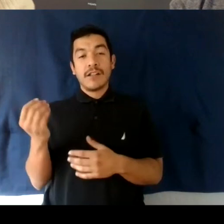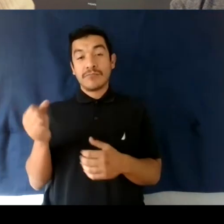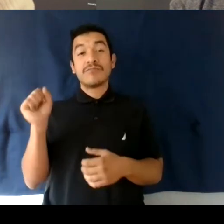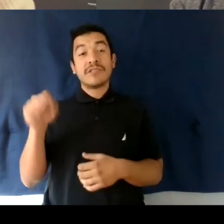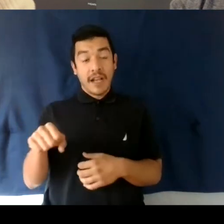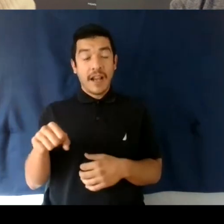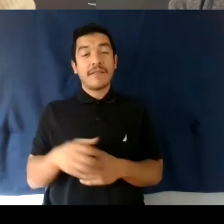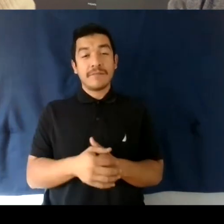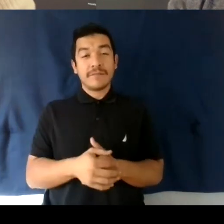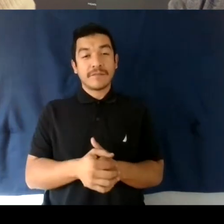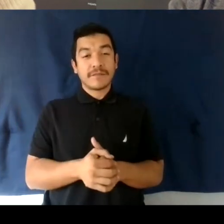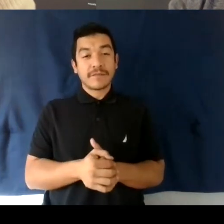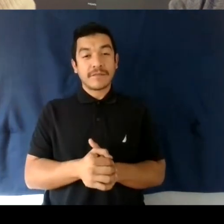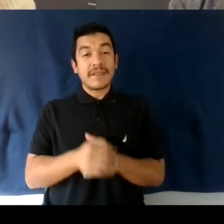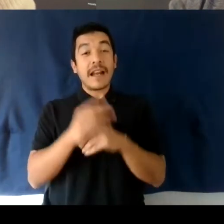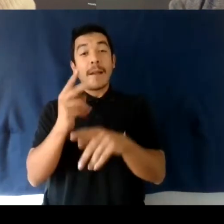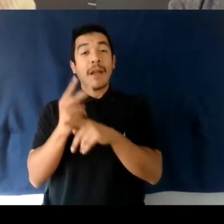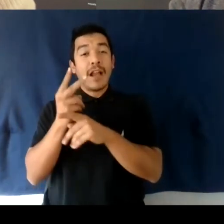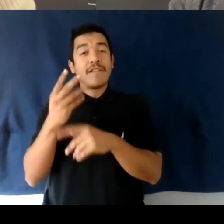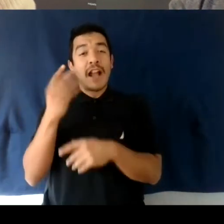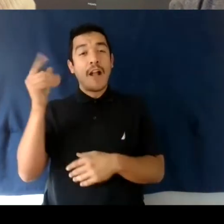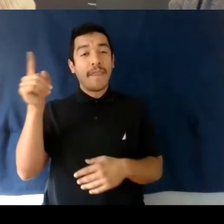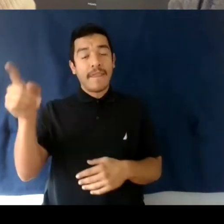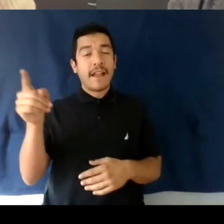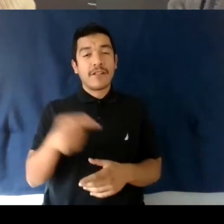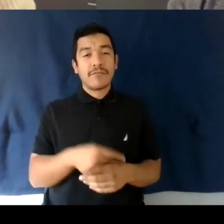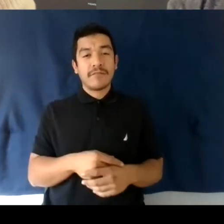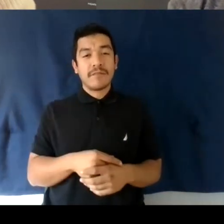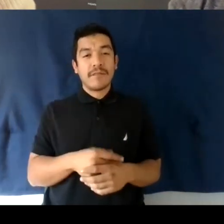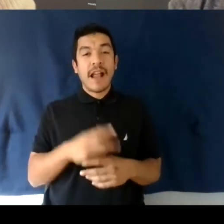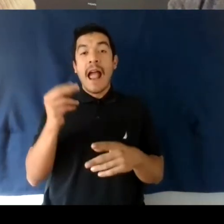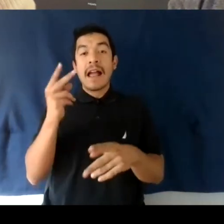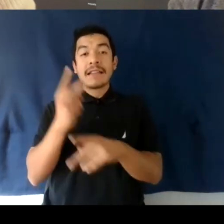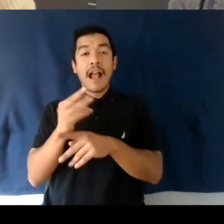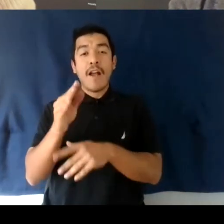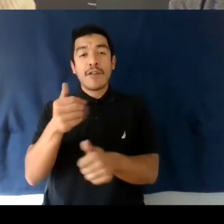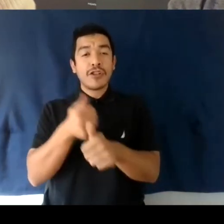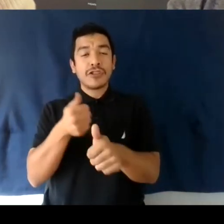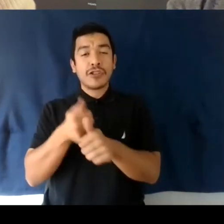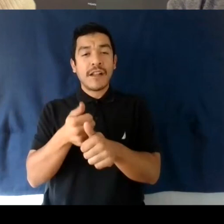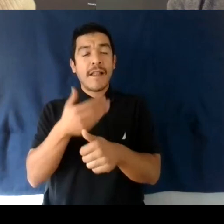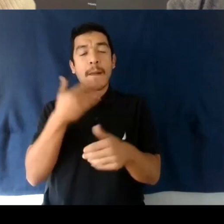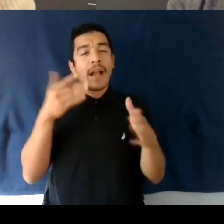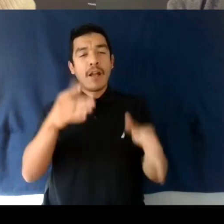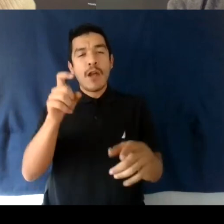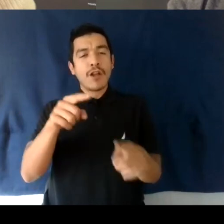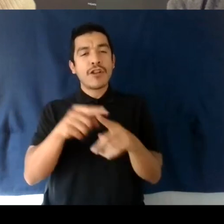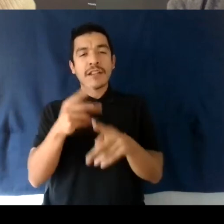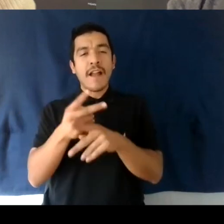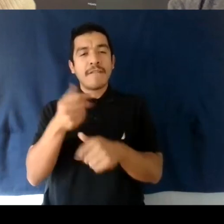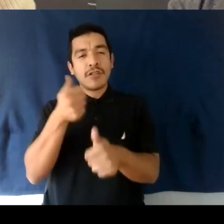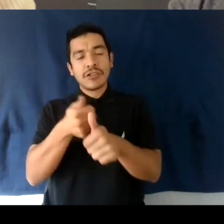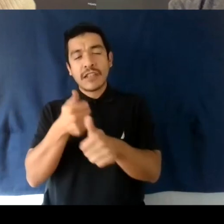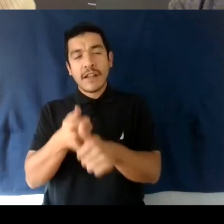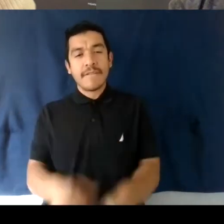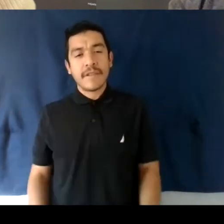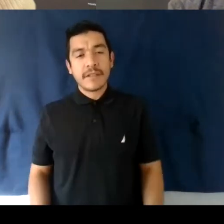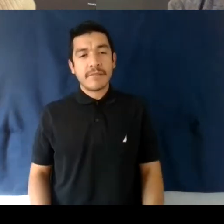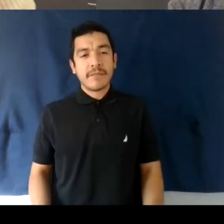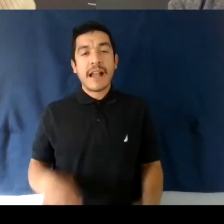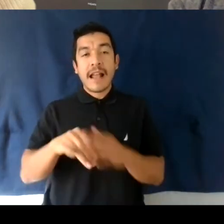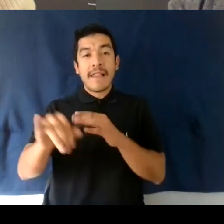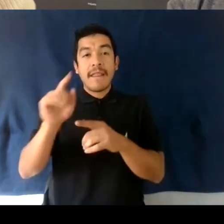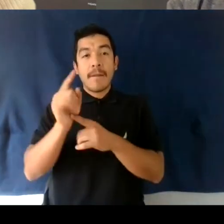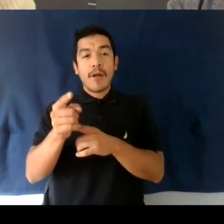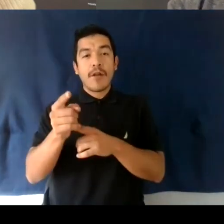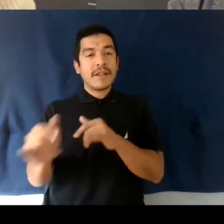yeah, be careful out there, and, take care of yourselves the best way you need to take care of yourself. Within that moment,